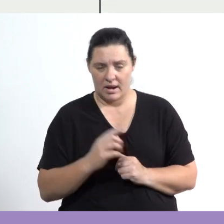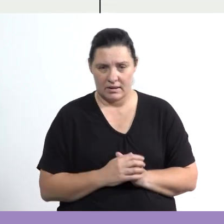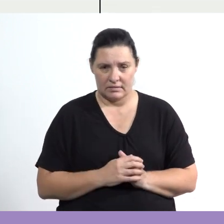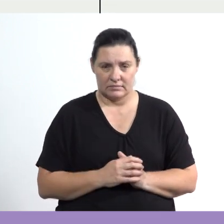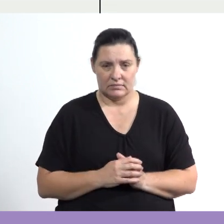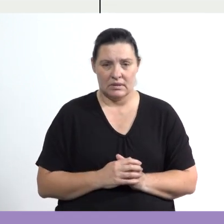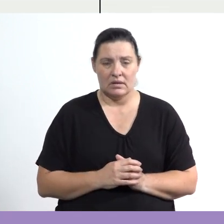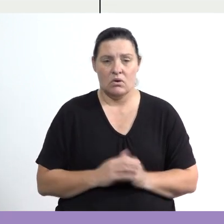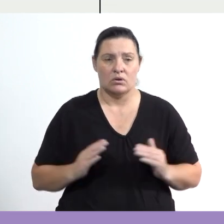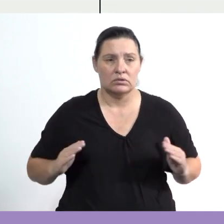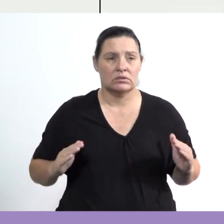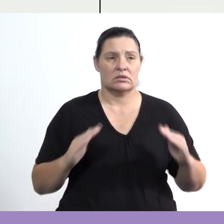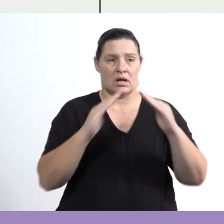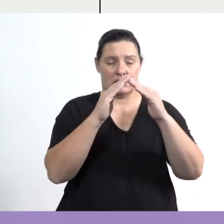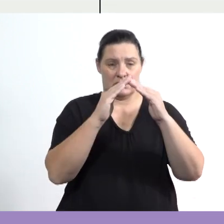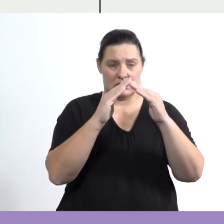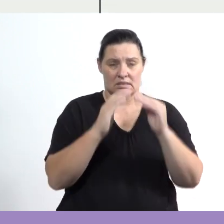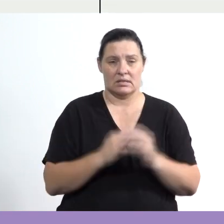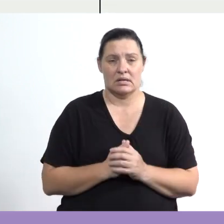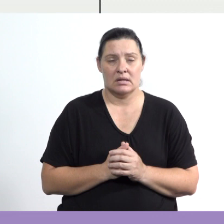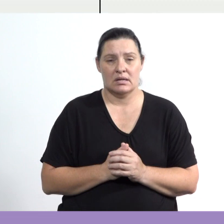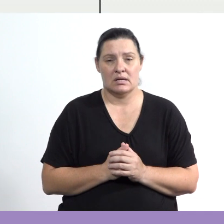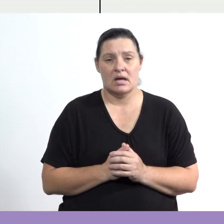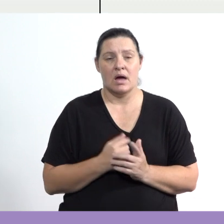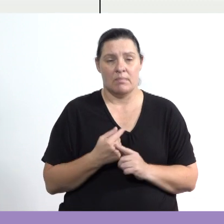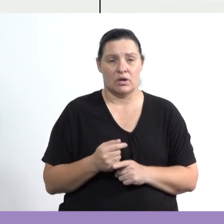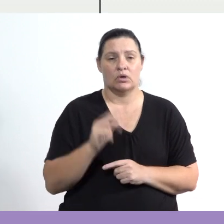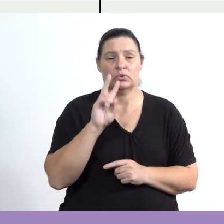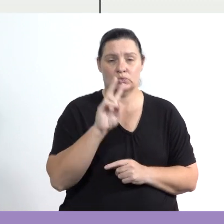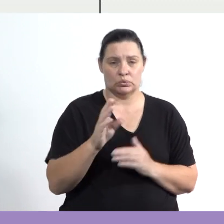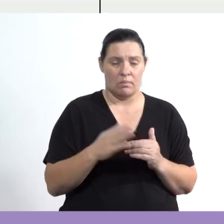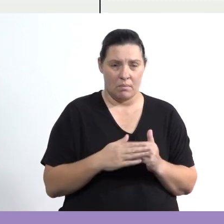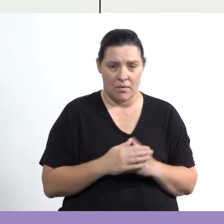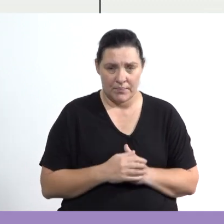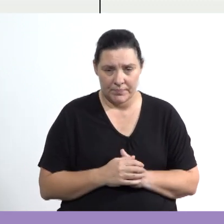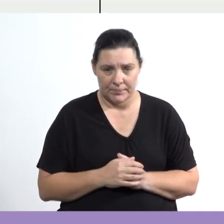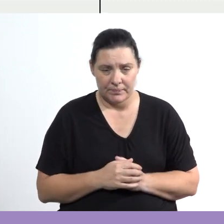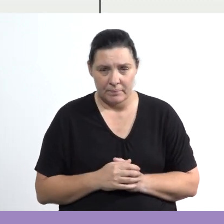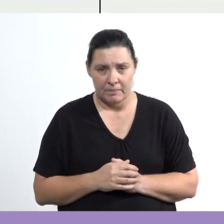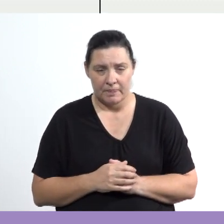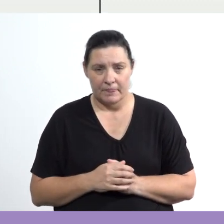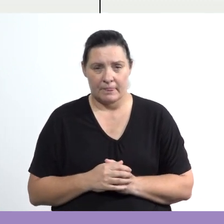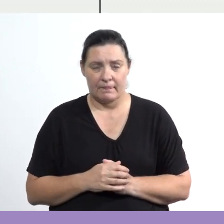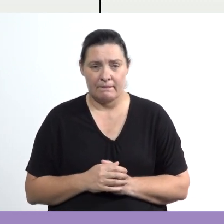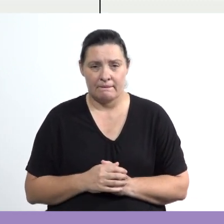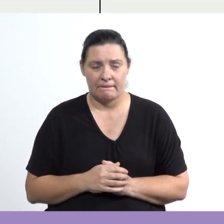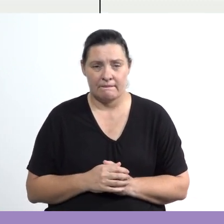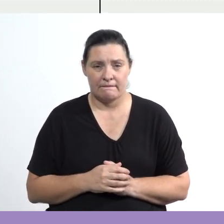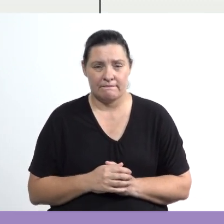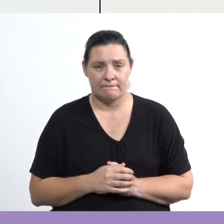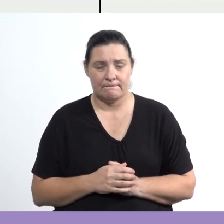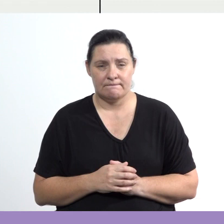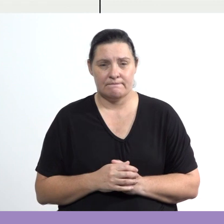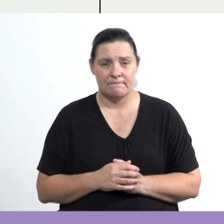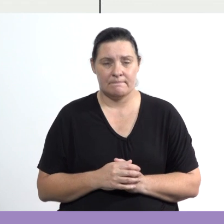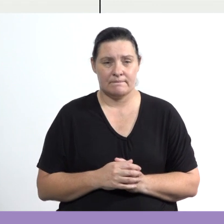here and another stick there, and that is where the 2 comes from. And when we look at the slanting sticks, that is one stick there and